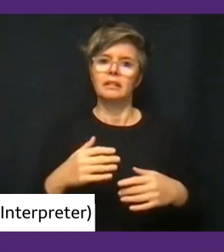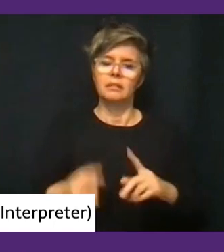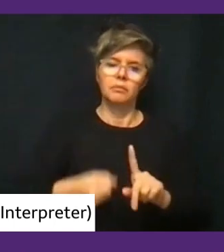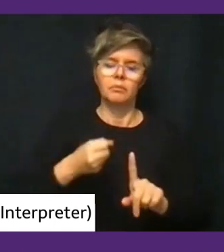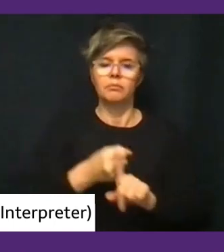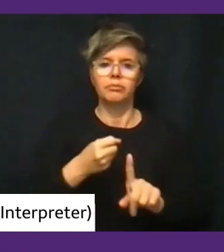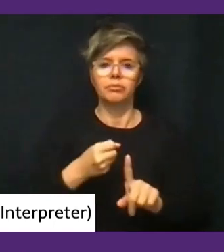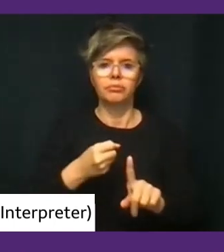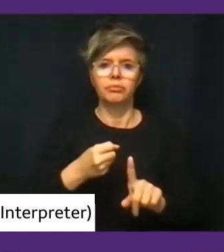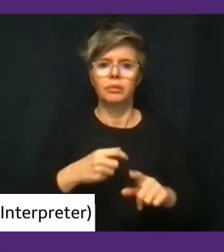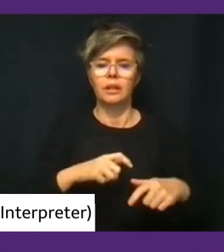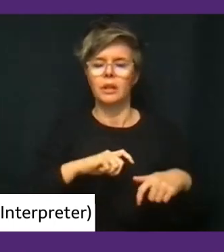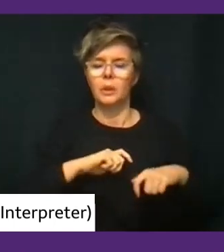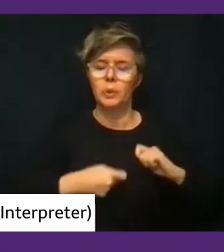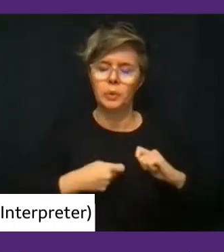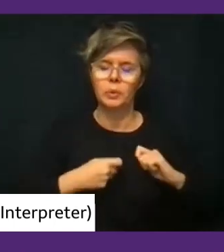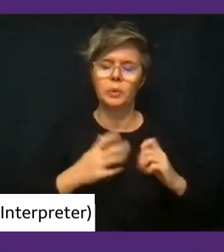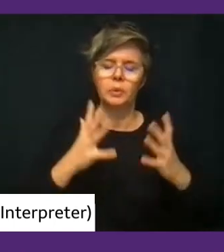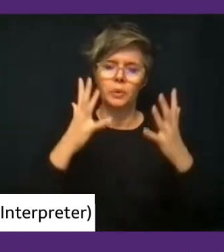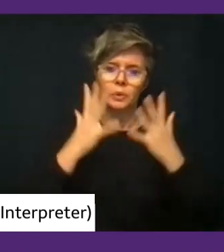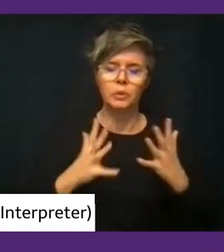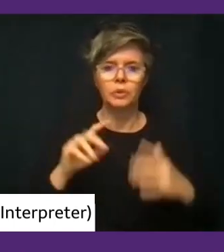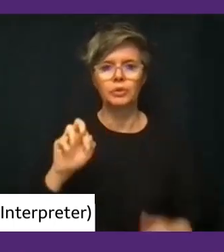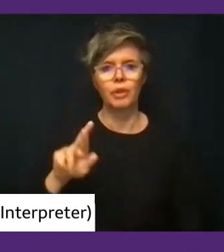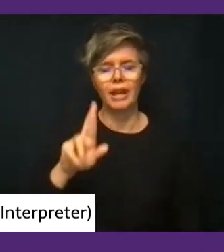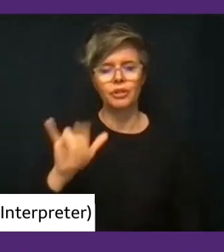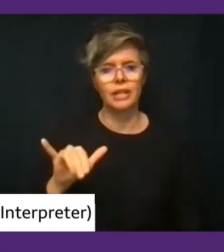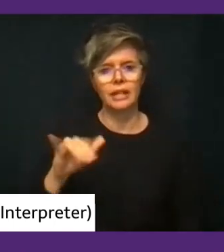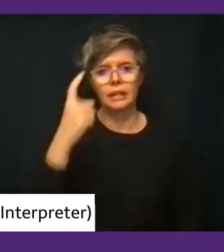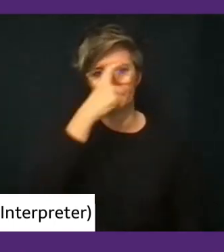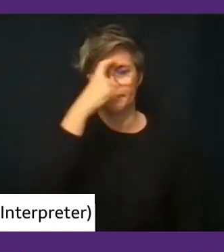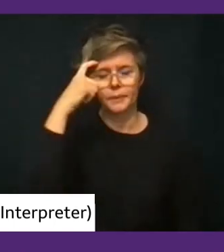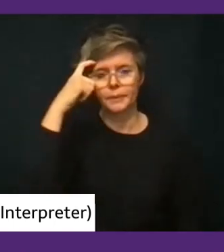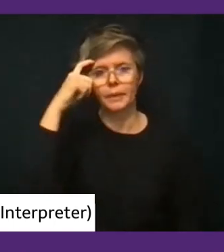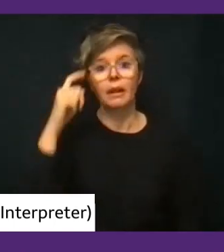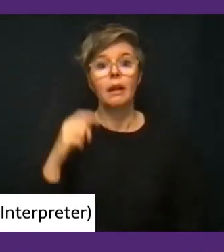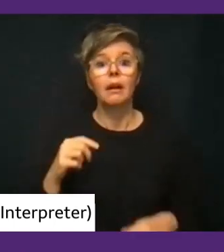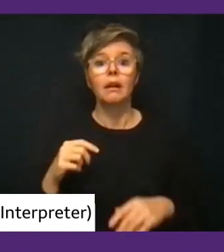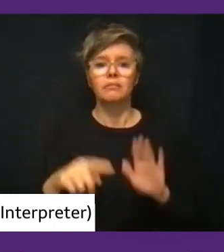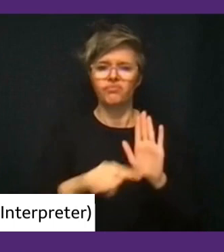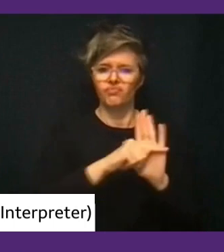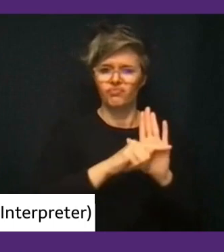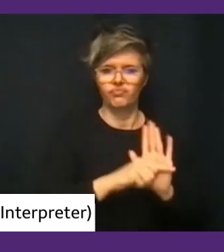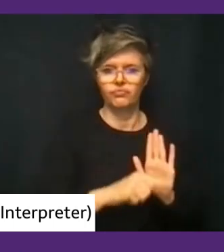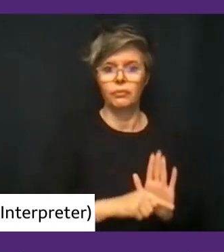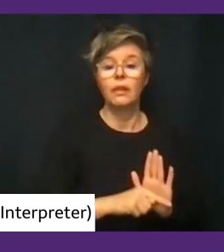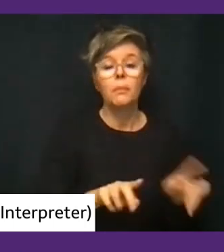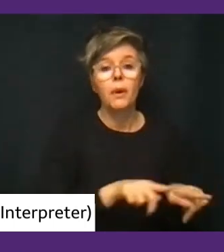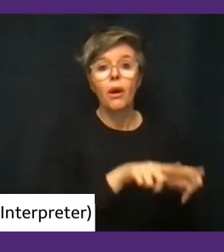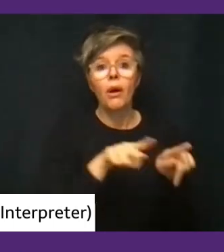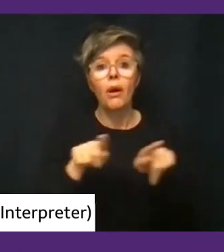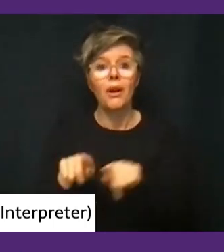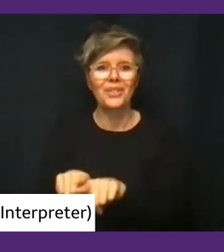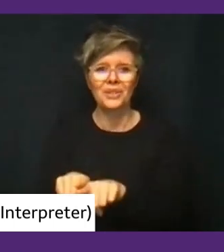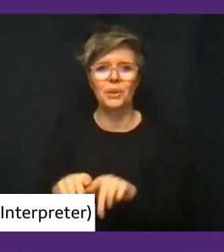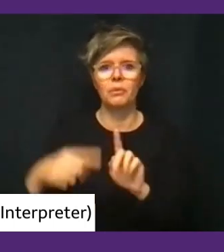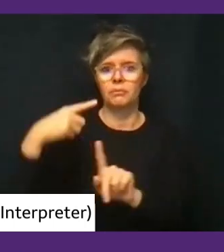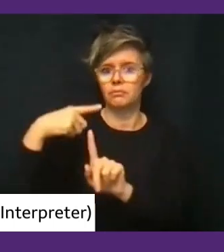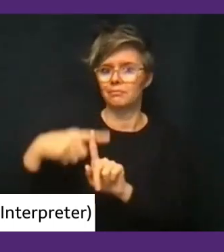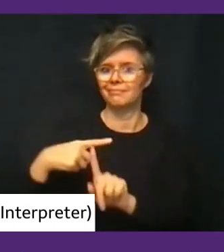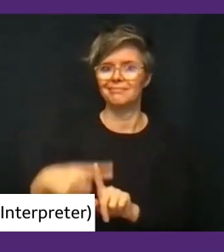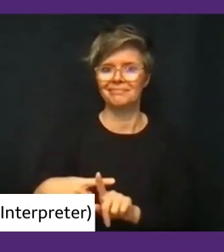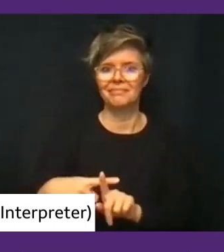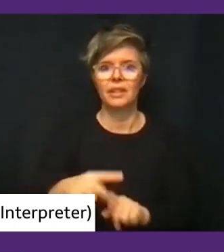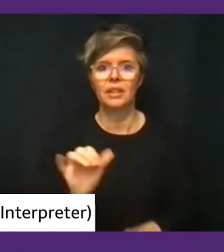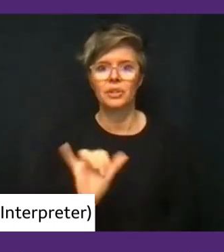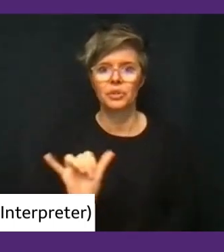same time, I think there are some benefits that have come out of at least some aspects of it. And in particular, one I'd